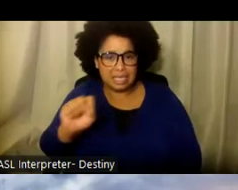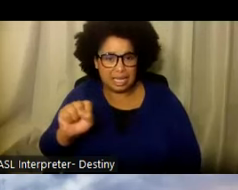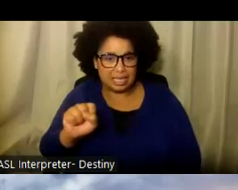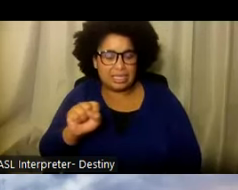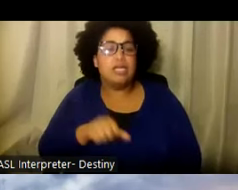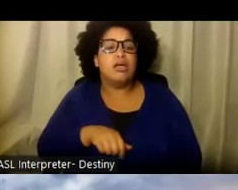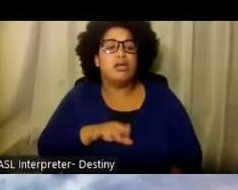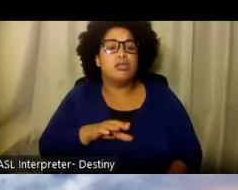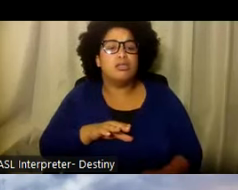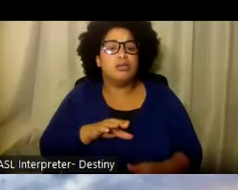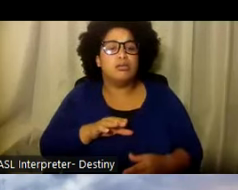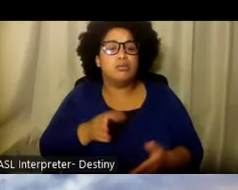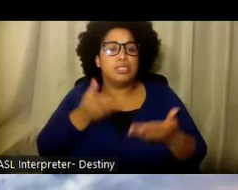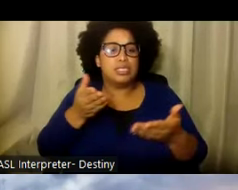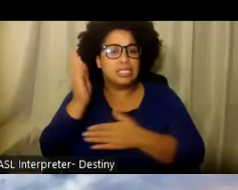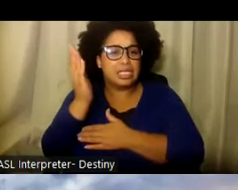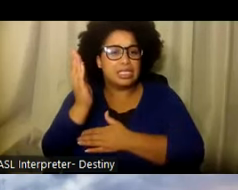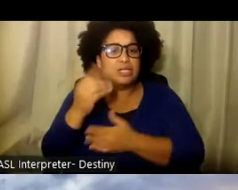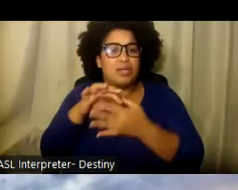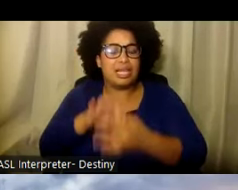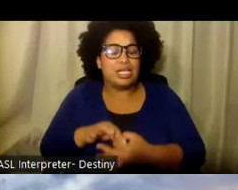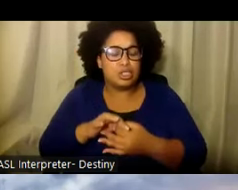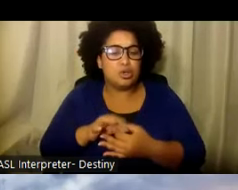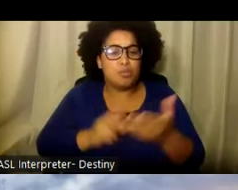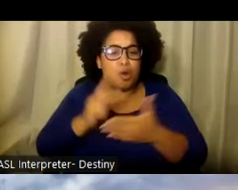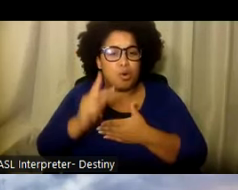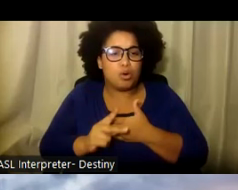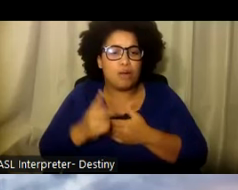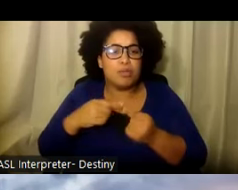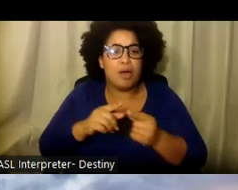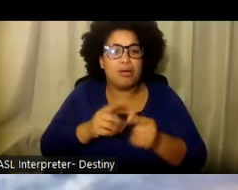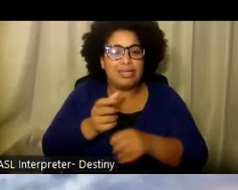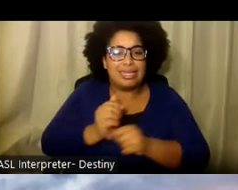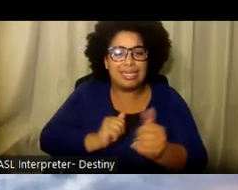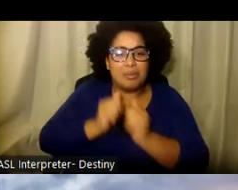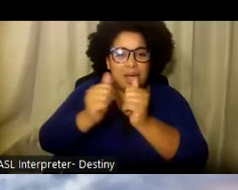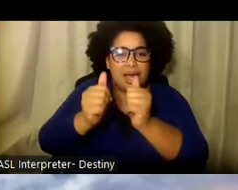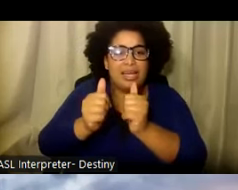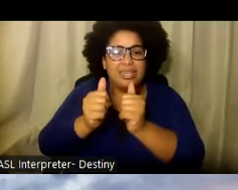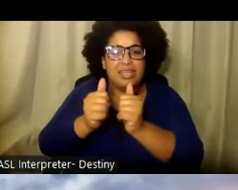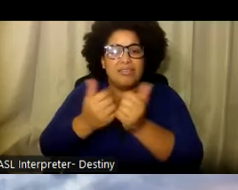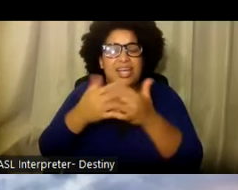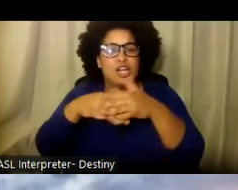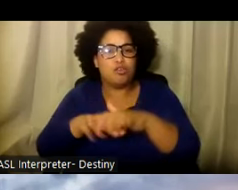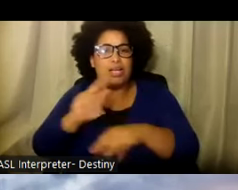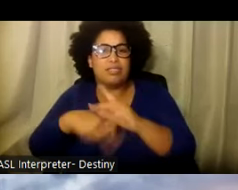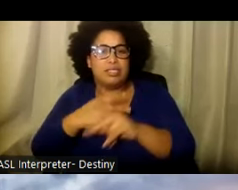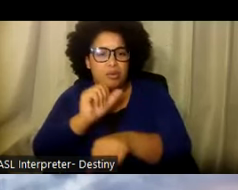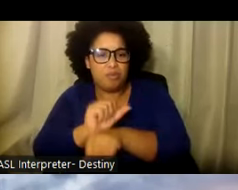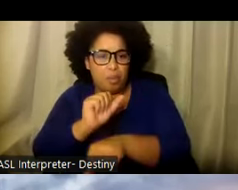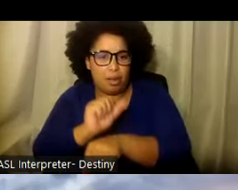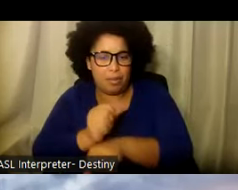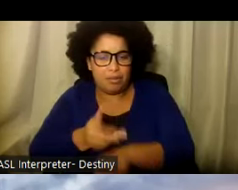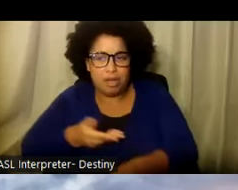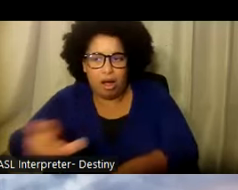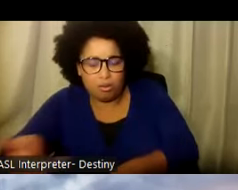incentives programs for helping individuals achieve competitive integrated employment. Before that, in the